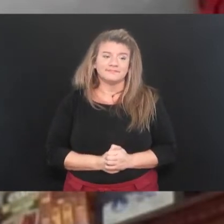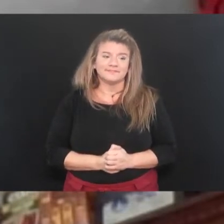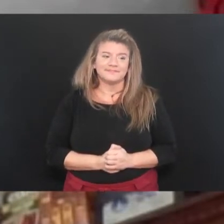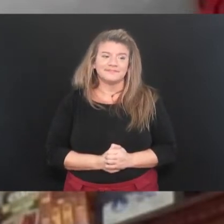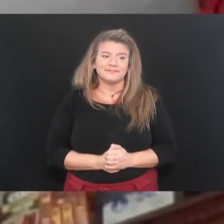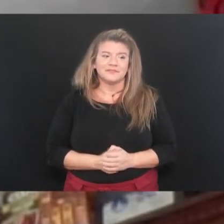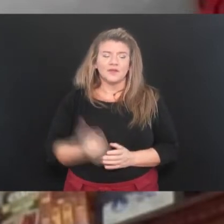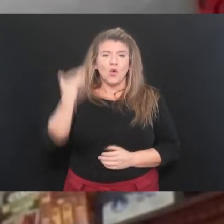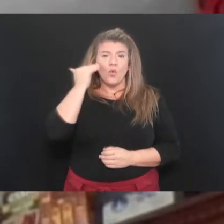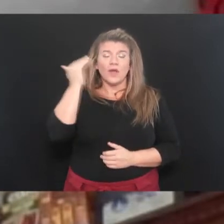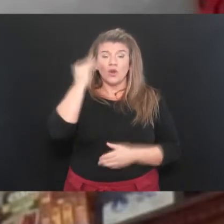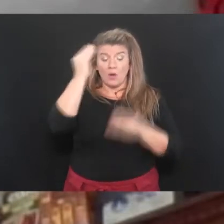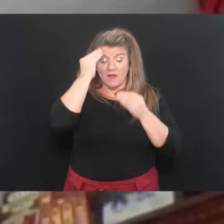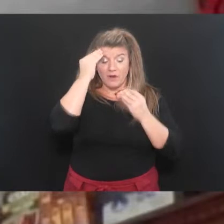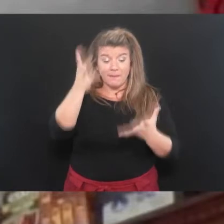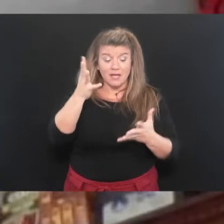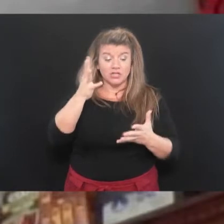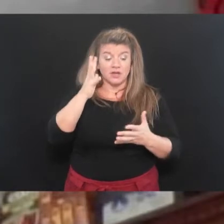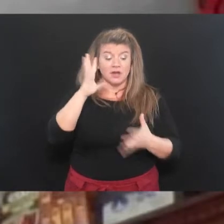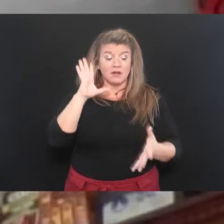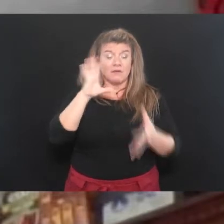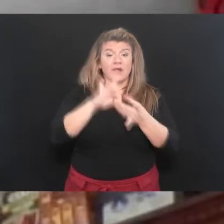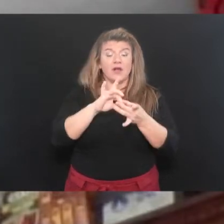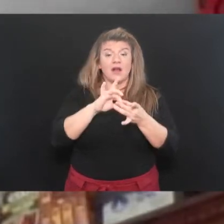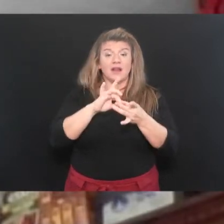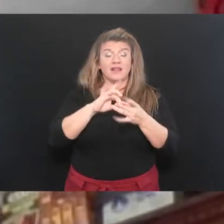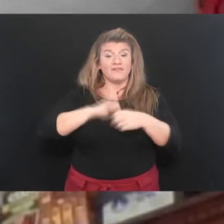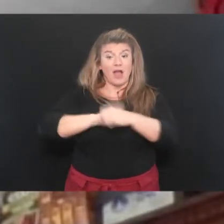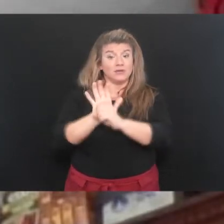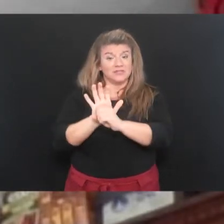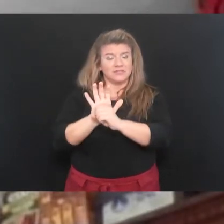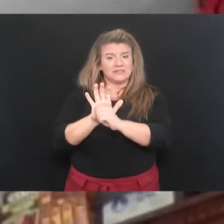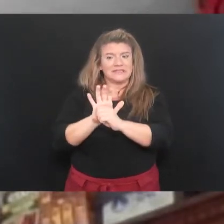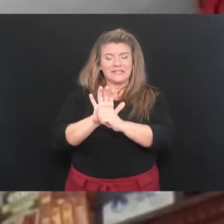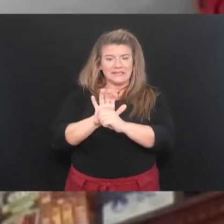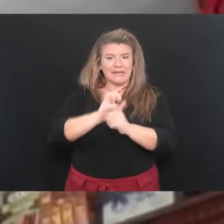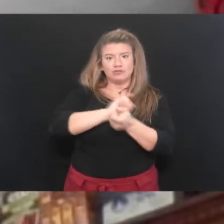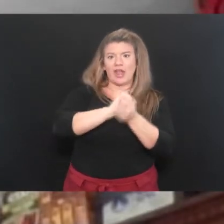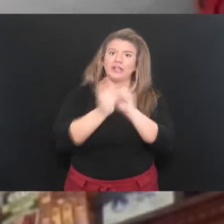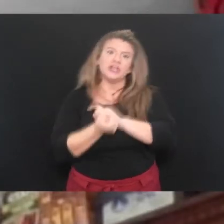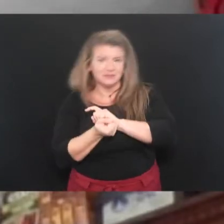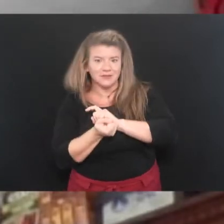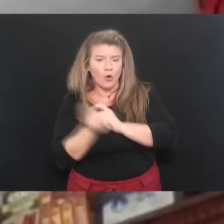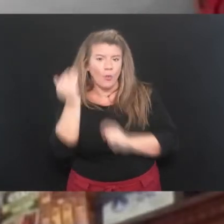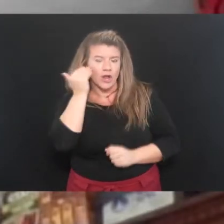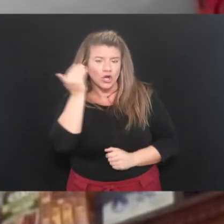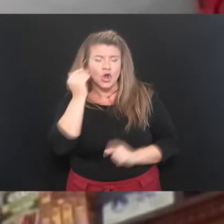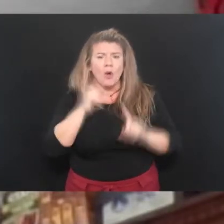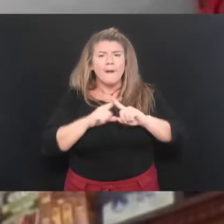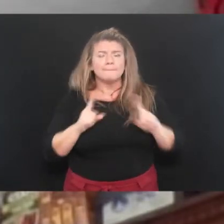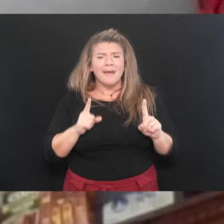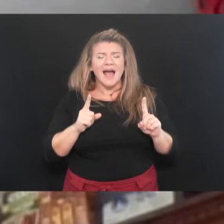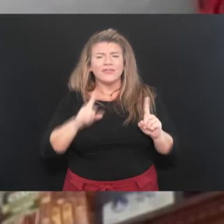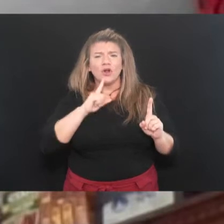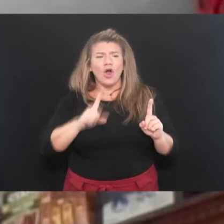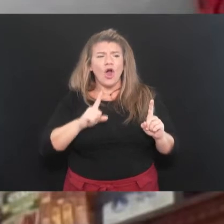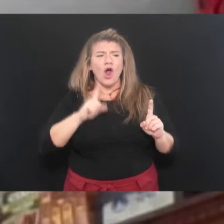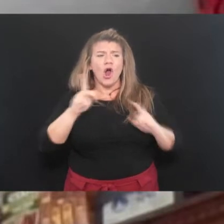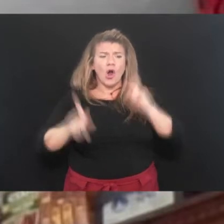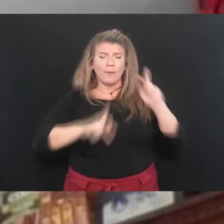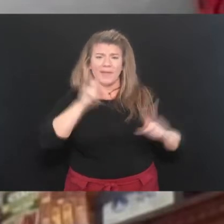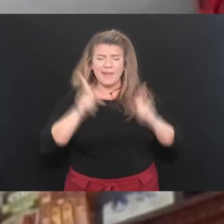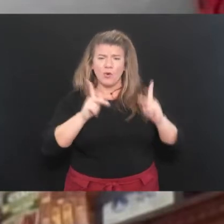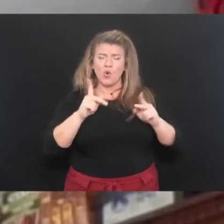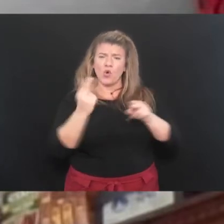our information about these viruses keeps evolving, but there are people who use